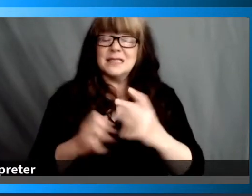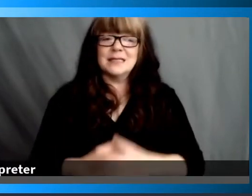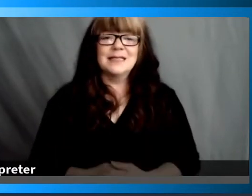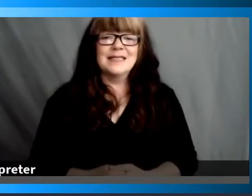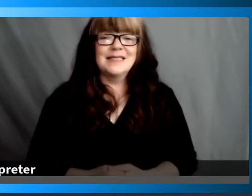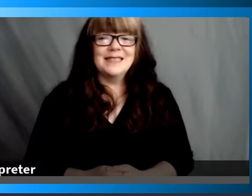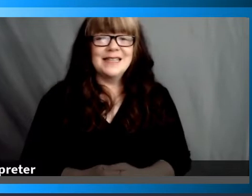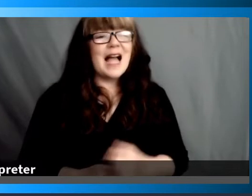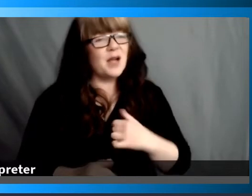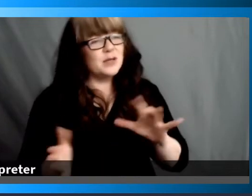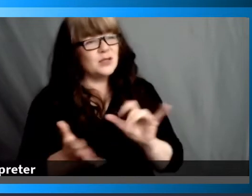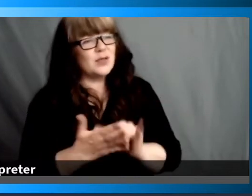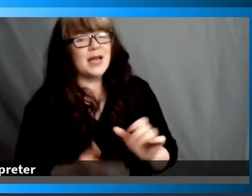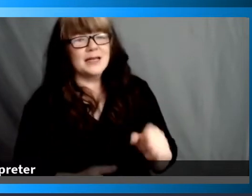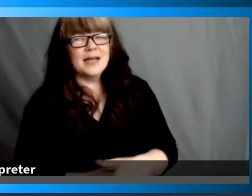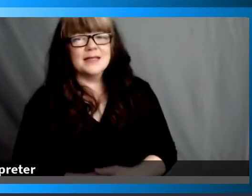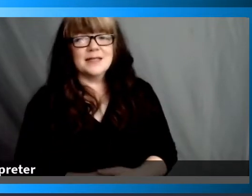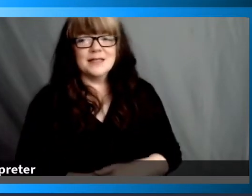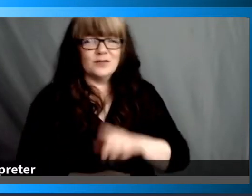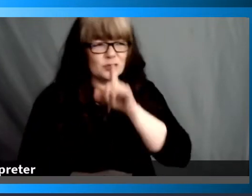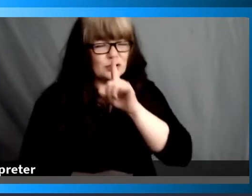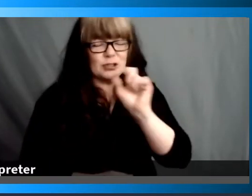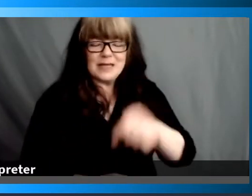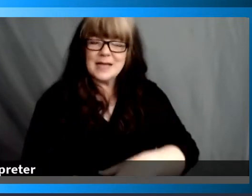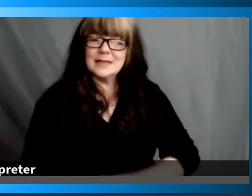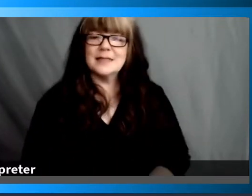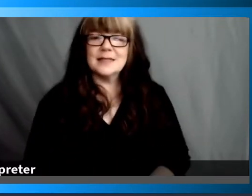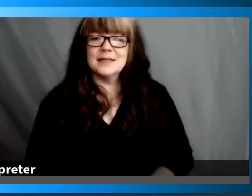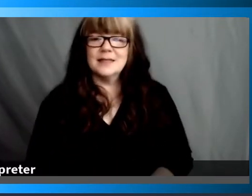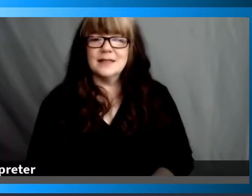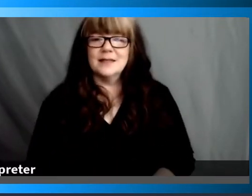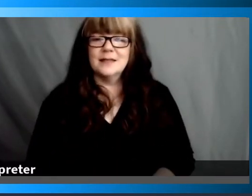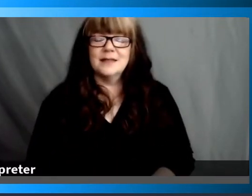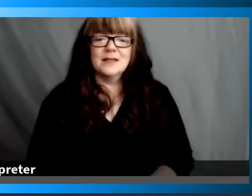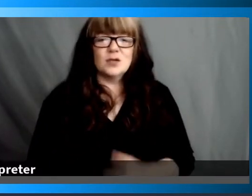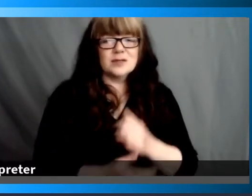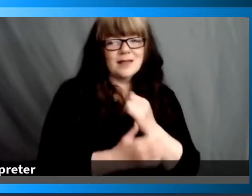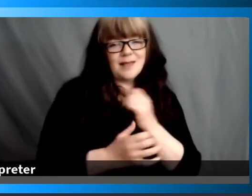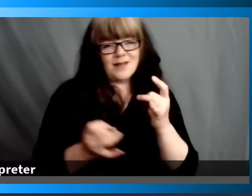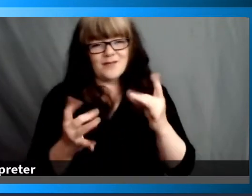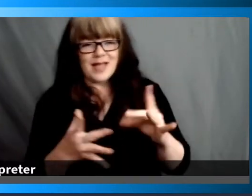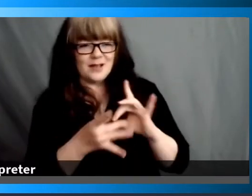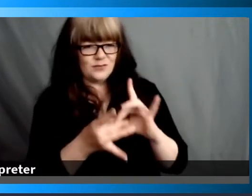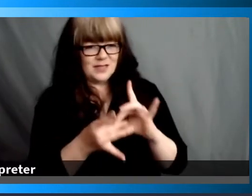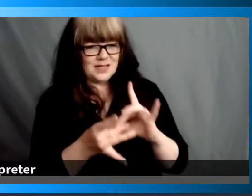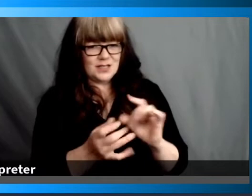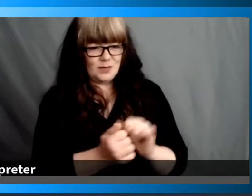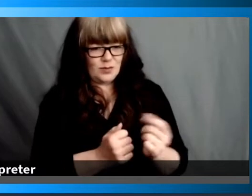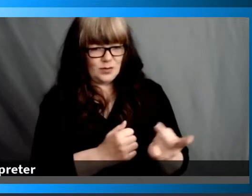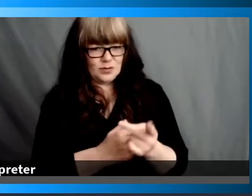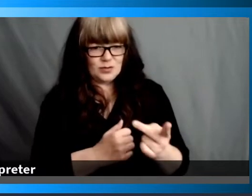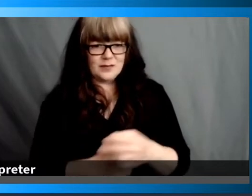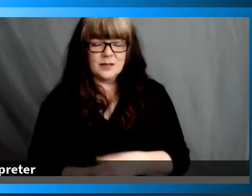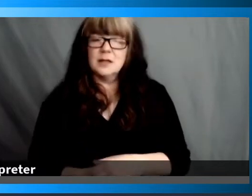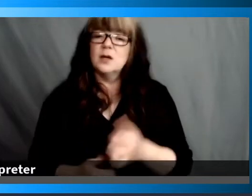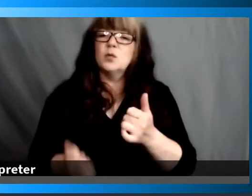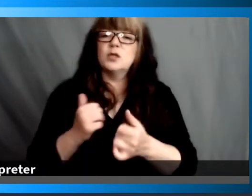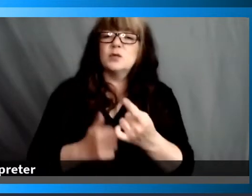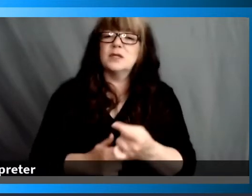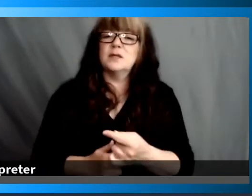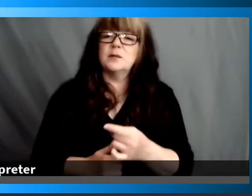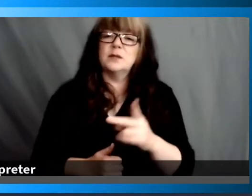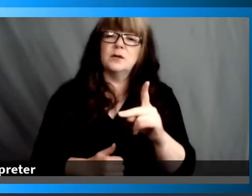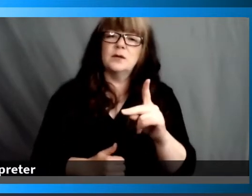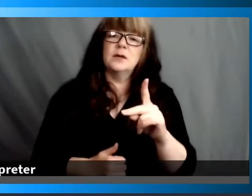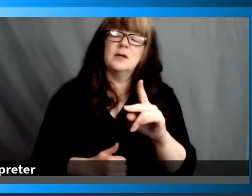Nice. I would do 10 Things I Hate About You, for sure. There's love such it. A love-hate relationship between them. And would you be Kat? Would you be Patrick?